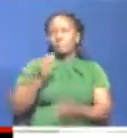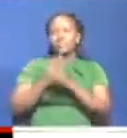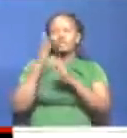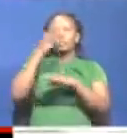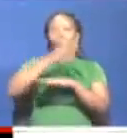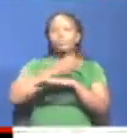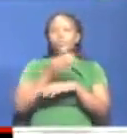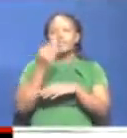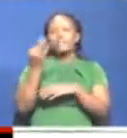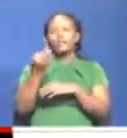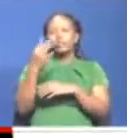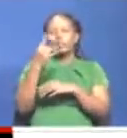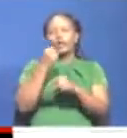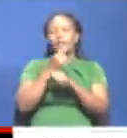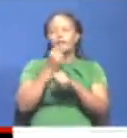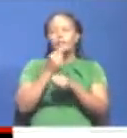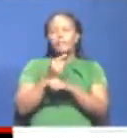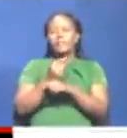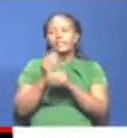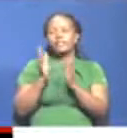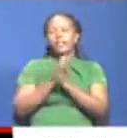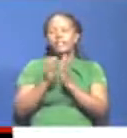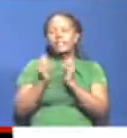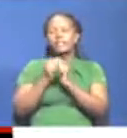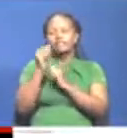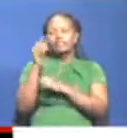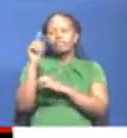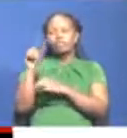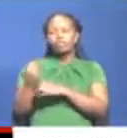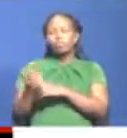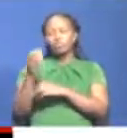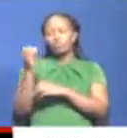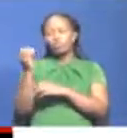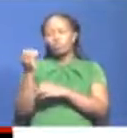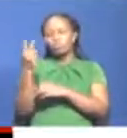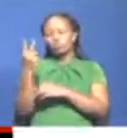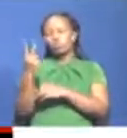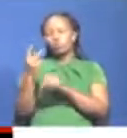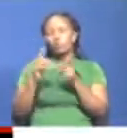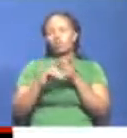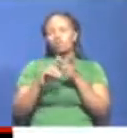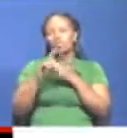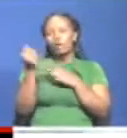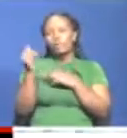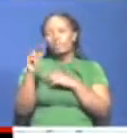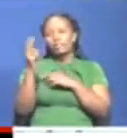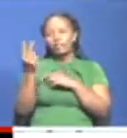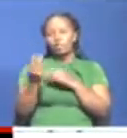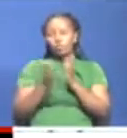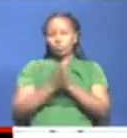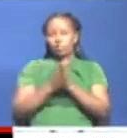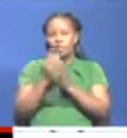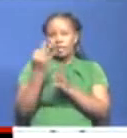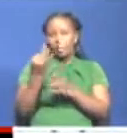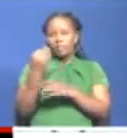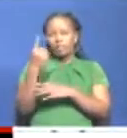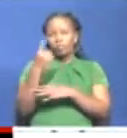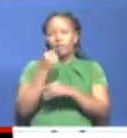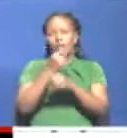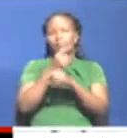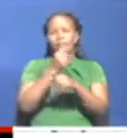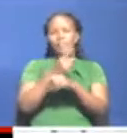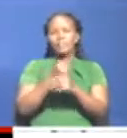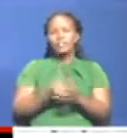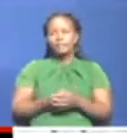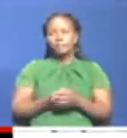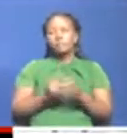31 minutes 50.22 seconds, while Sheila finished second in a time of 31 minutes 50.73 seconds,